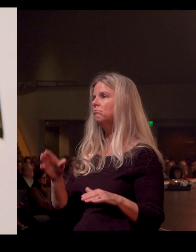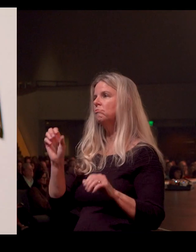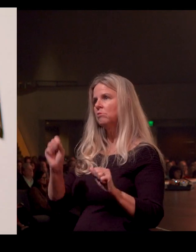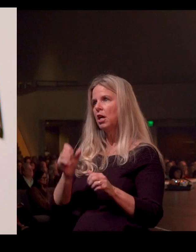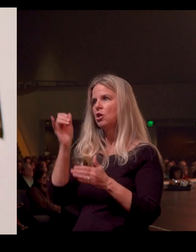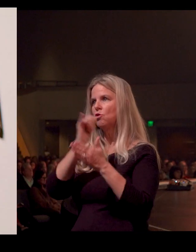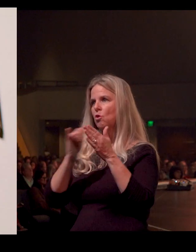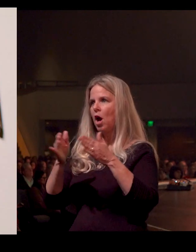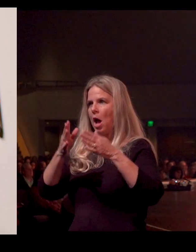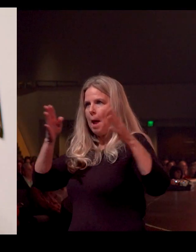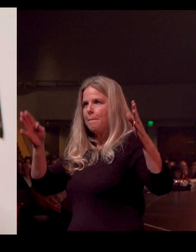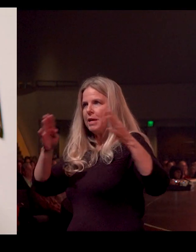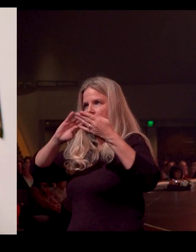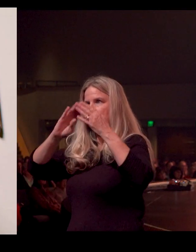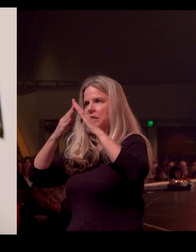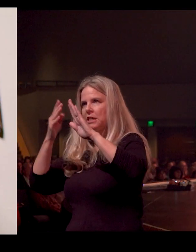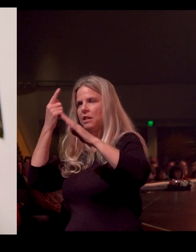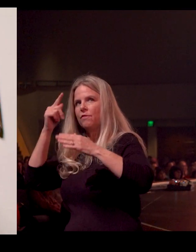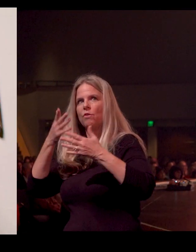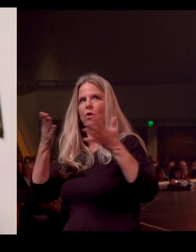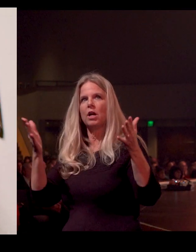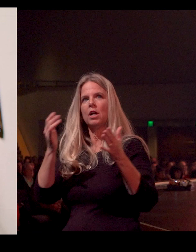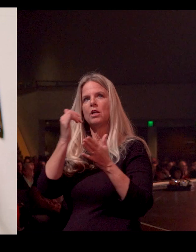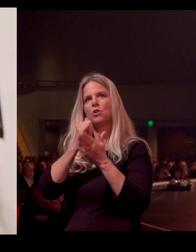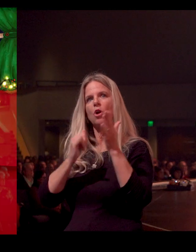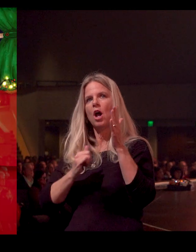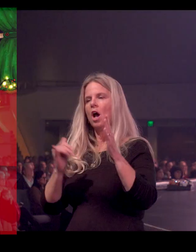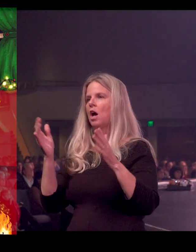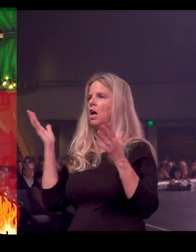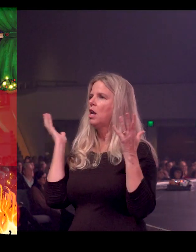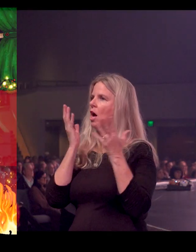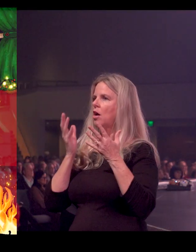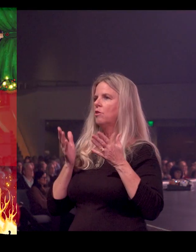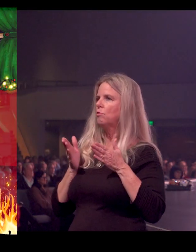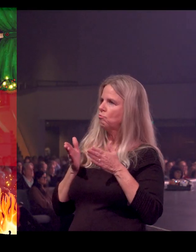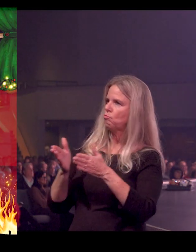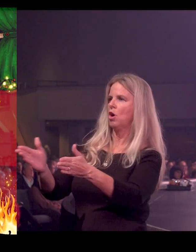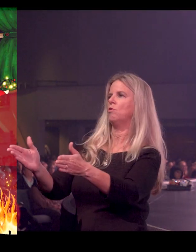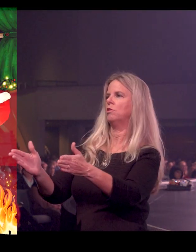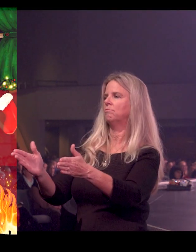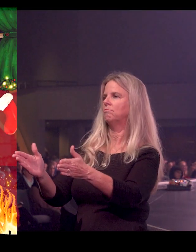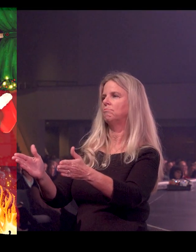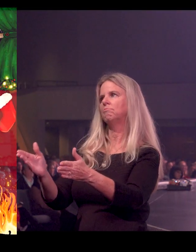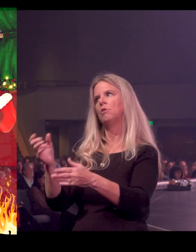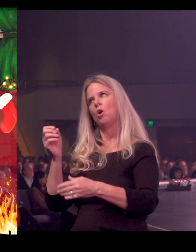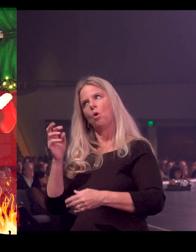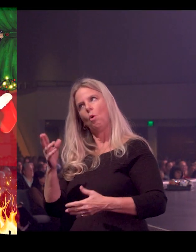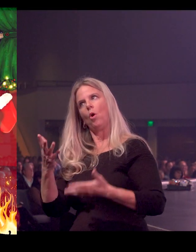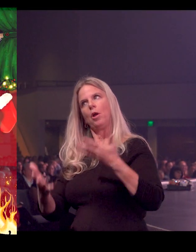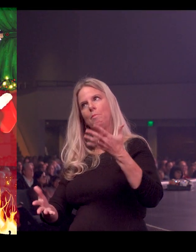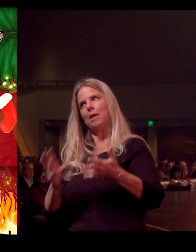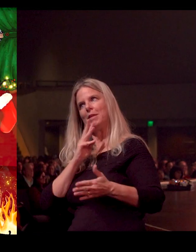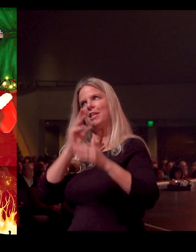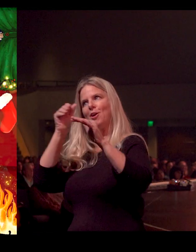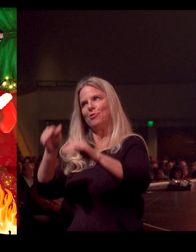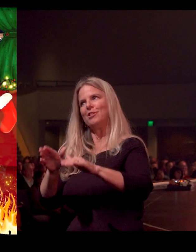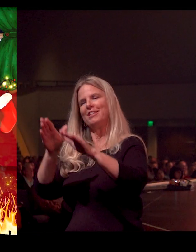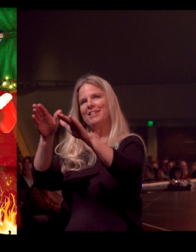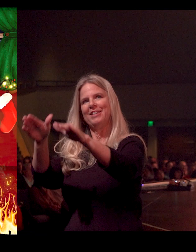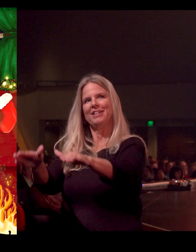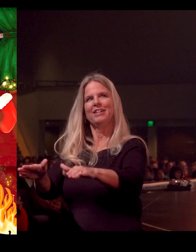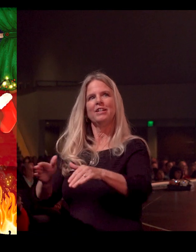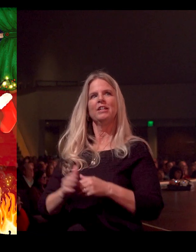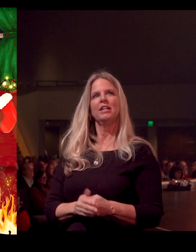road. Or we can make the ocean too. Can you draw our pregnant lady for us? Nice. You know what I'm